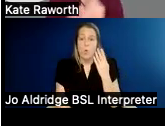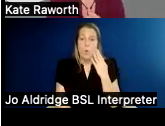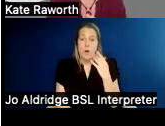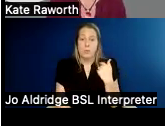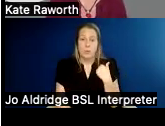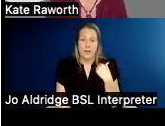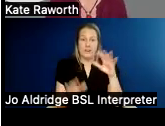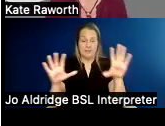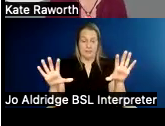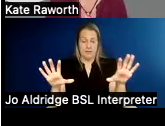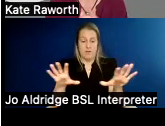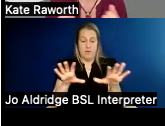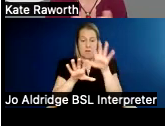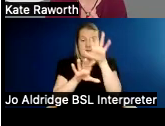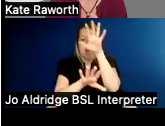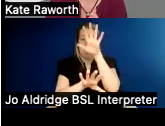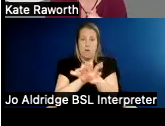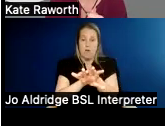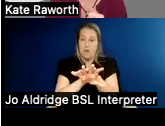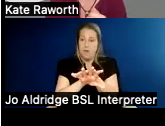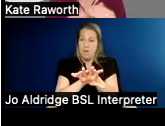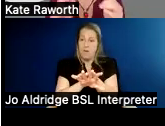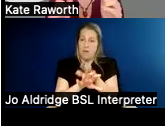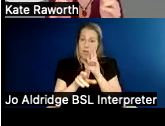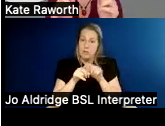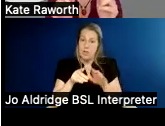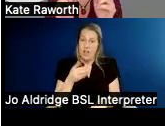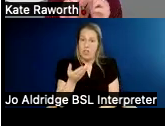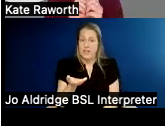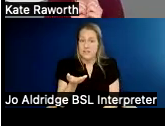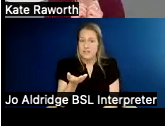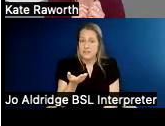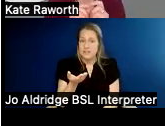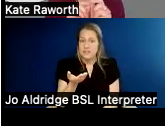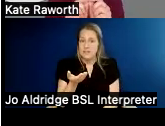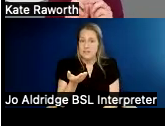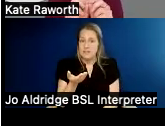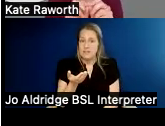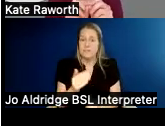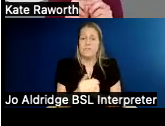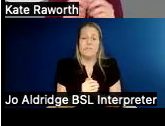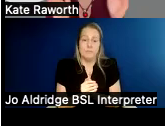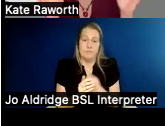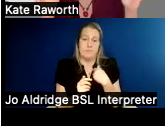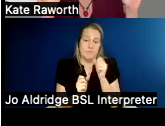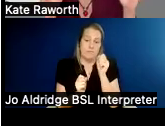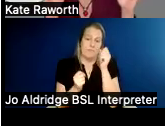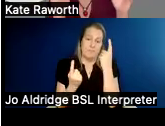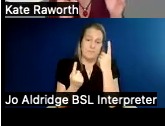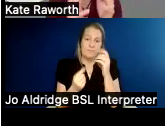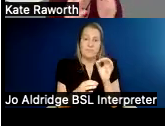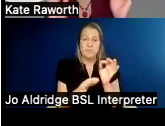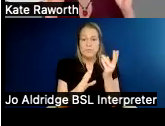we did manage to bring the diagrams into one. And I realized instead of drawing the social foundation from the center of the circle, draw it